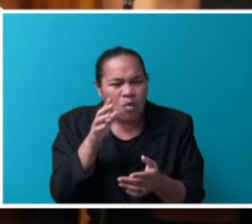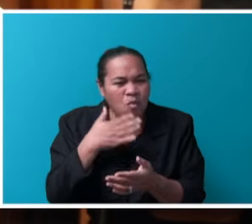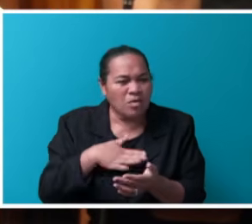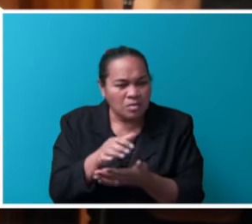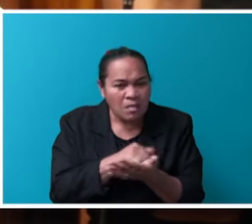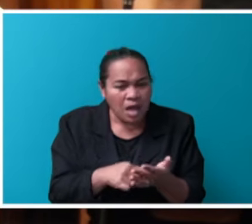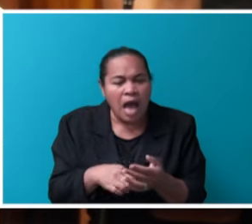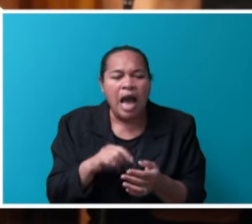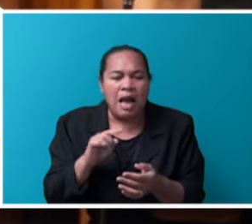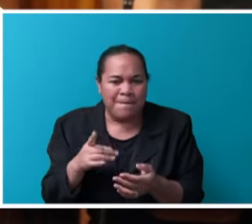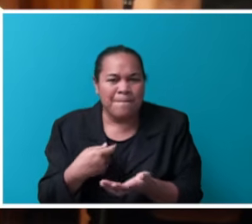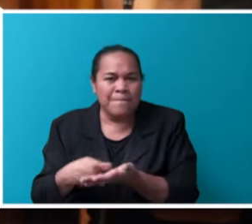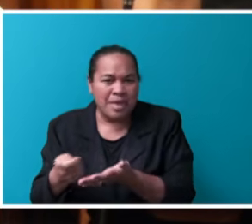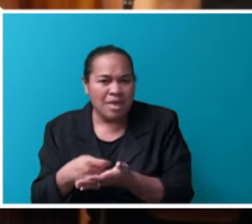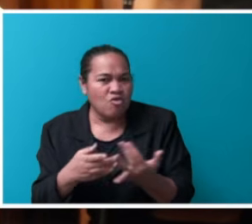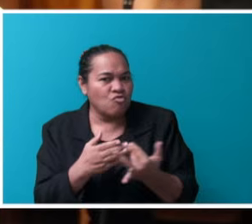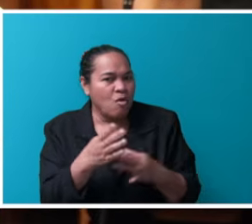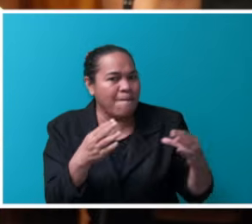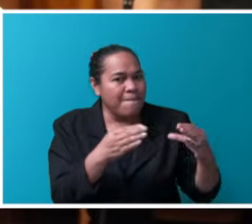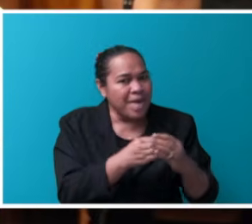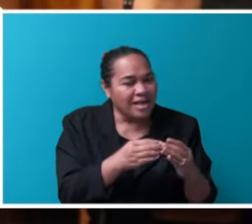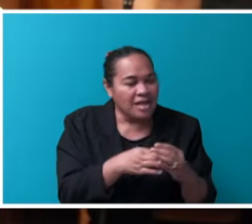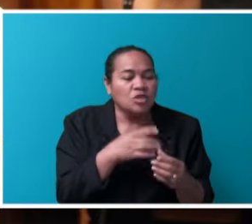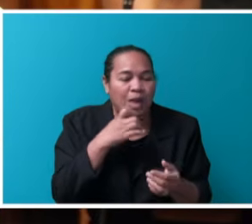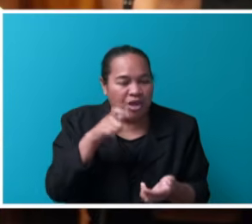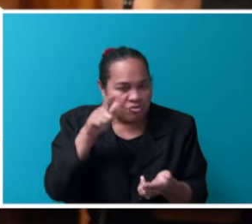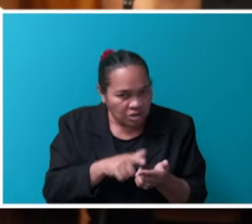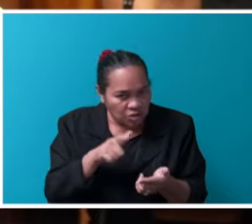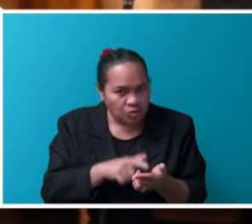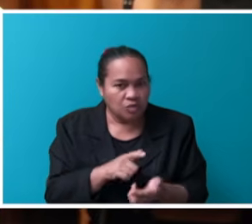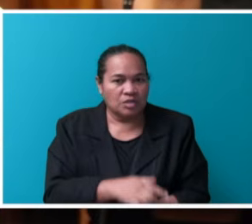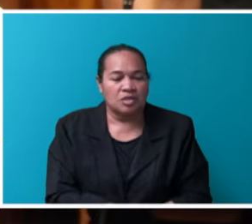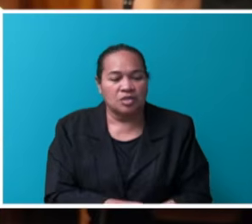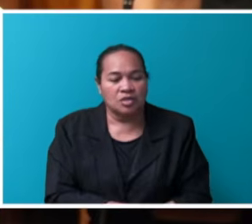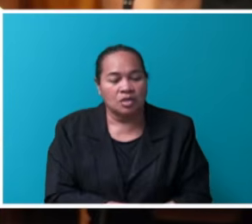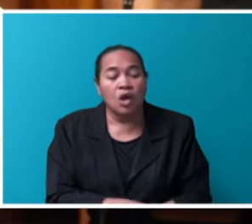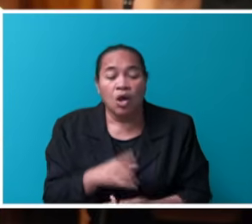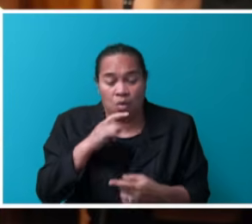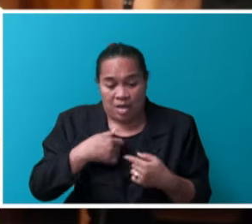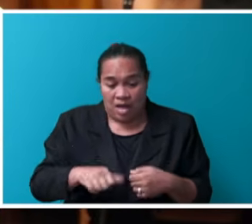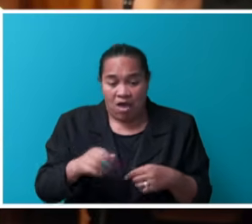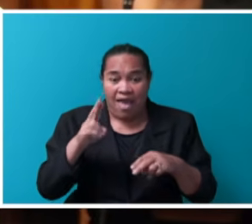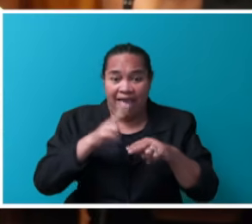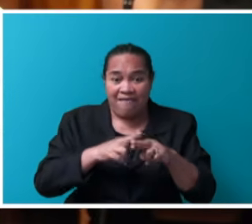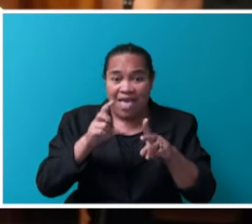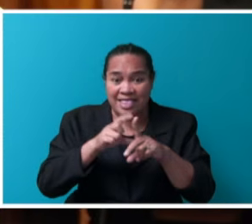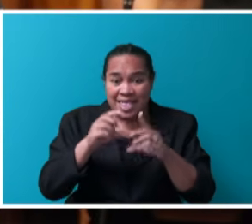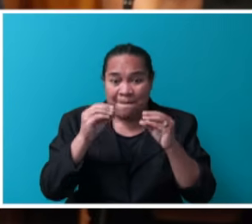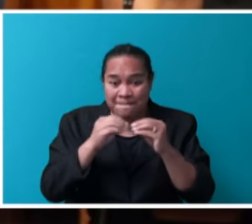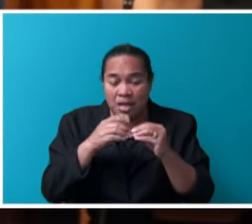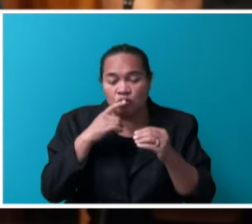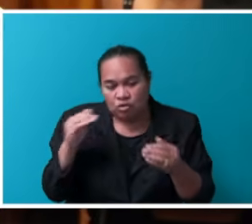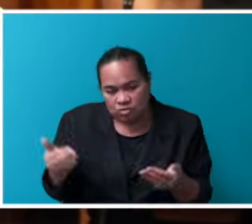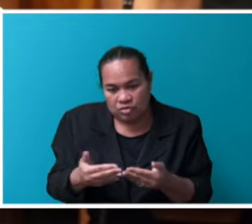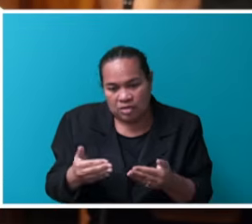4% from the commercial banks. We will also now allow Fiji Development Bank to reintroduce housing loans